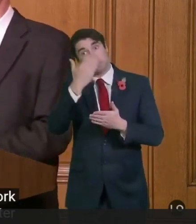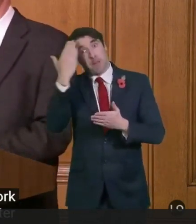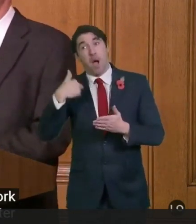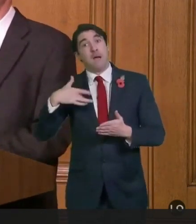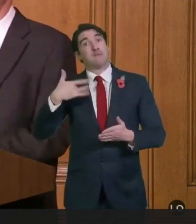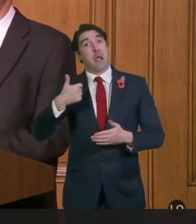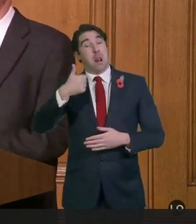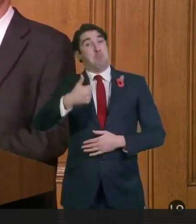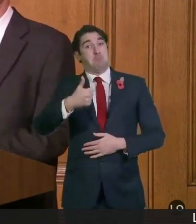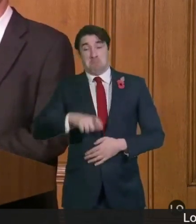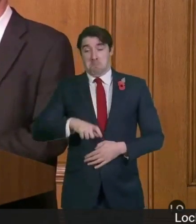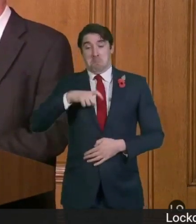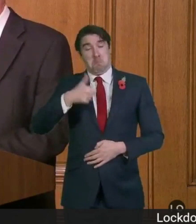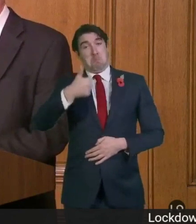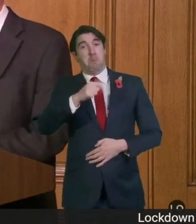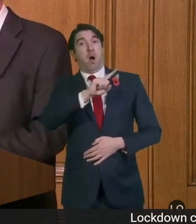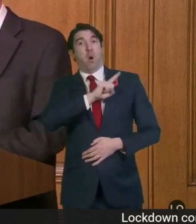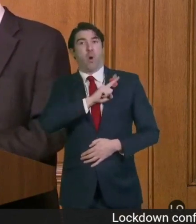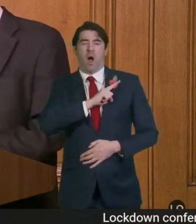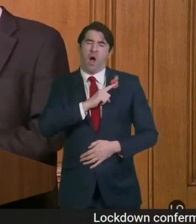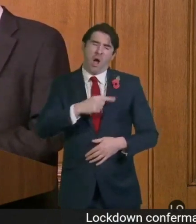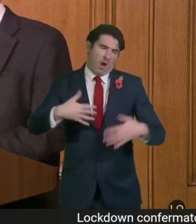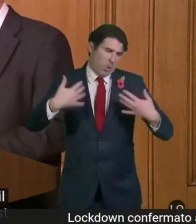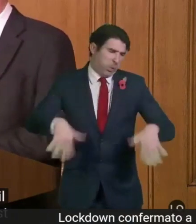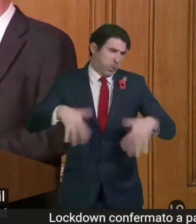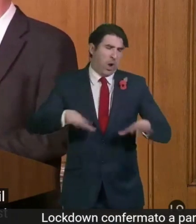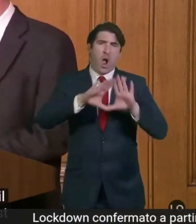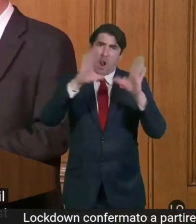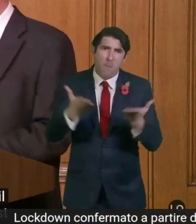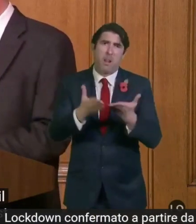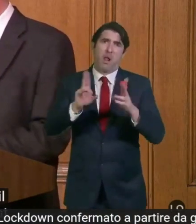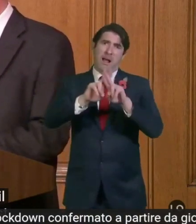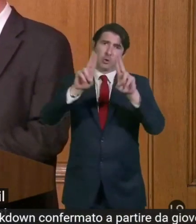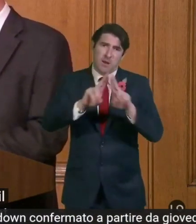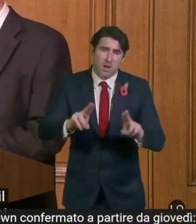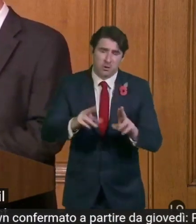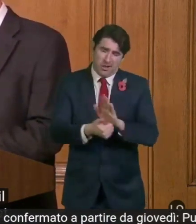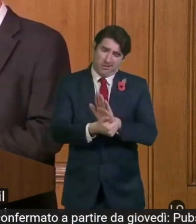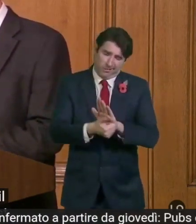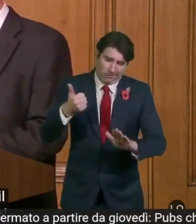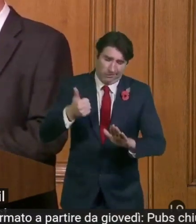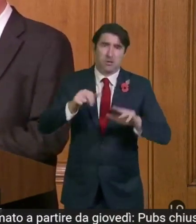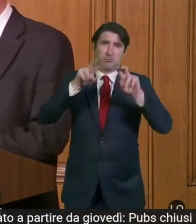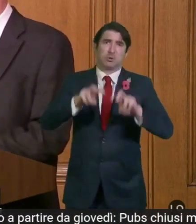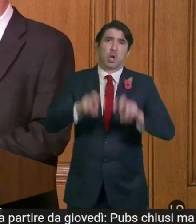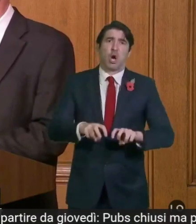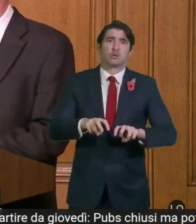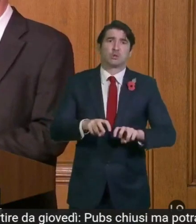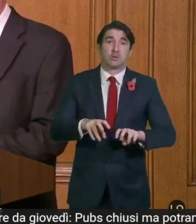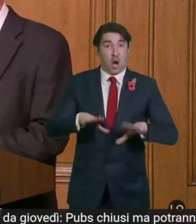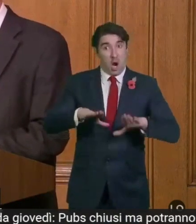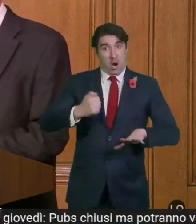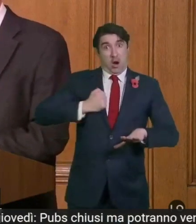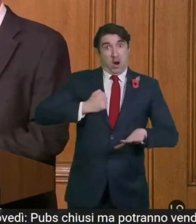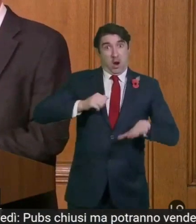National Institute for Health Research and Medical Research Councils and Wellcome Trust and others, through and the academic sector leading that